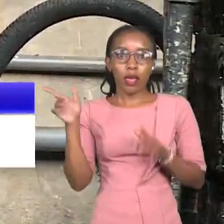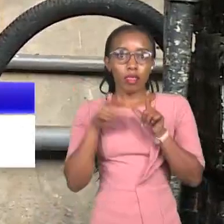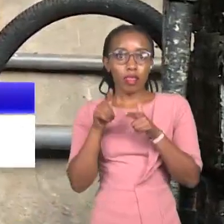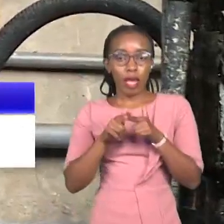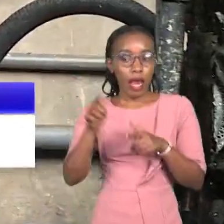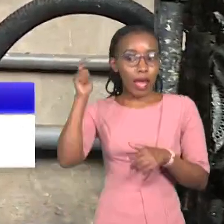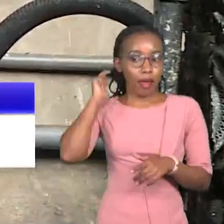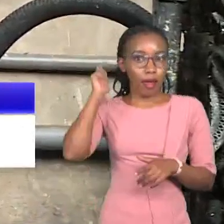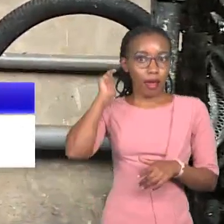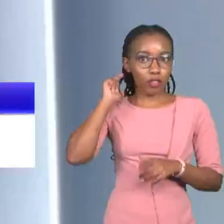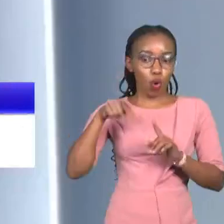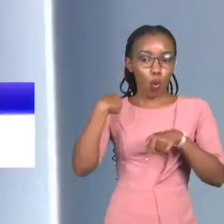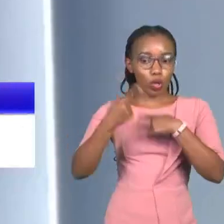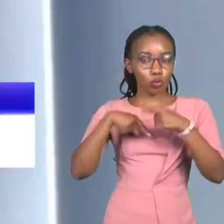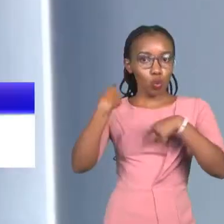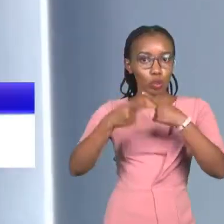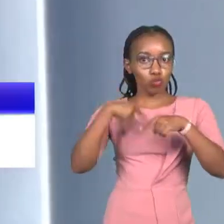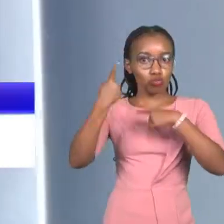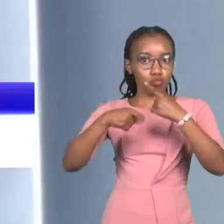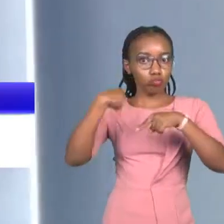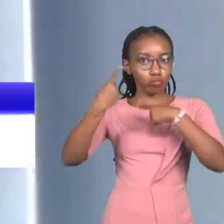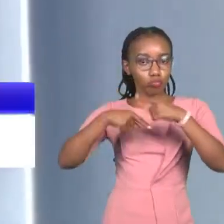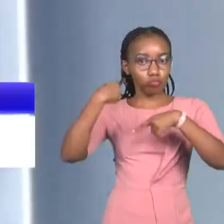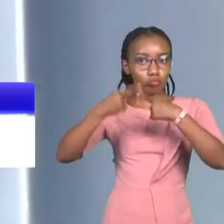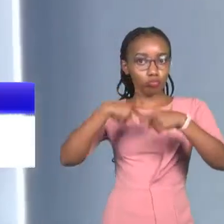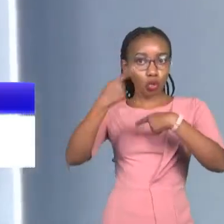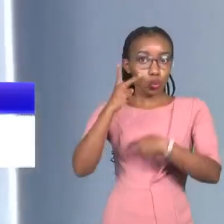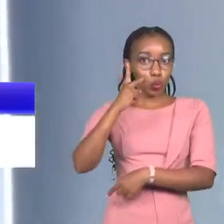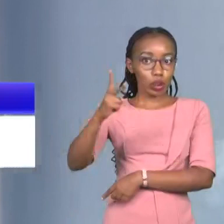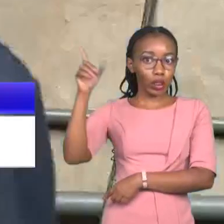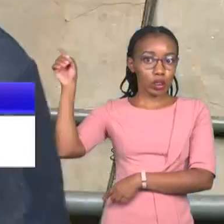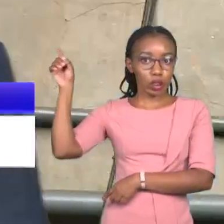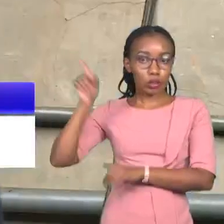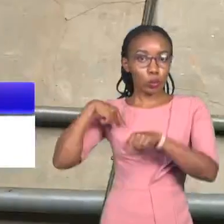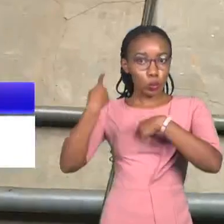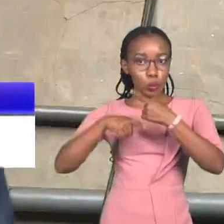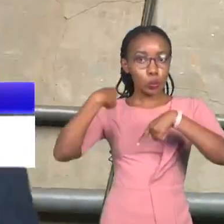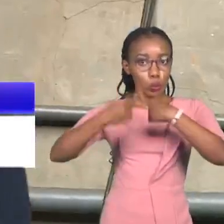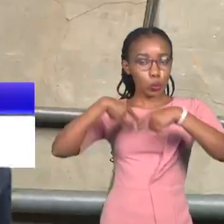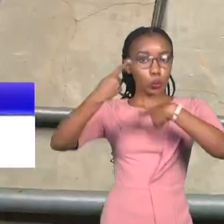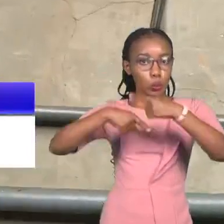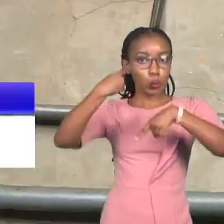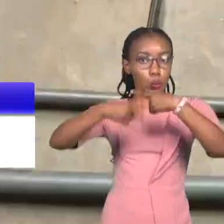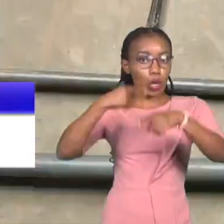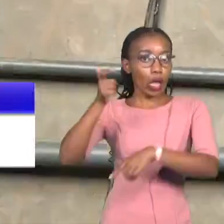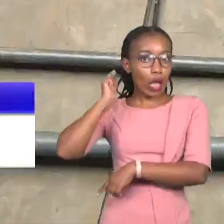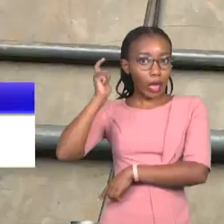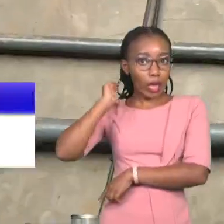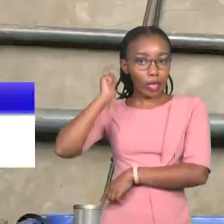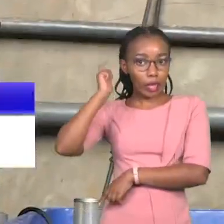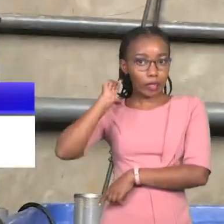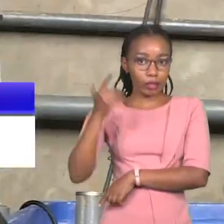eggs must keep on rotating. You can see they are rotating. Yeah. So the eggs keep